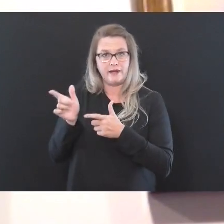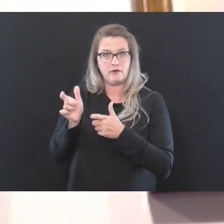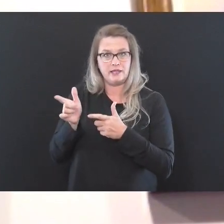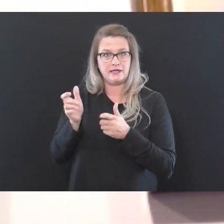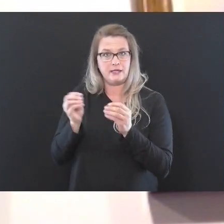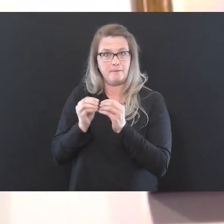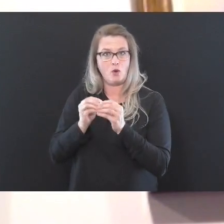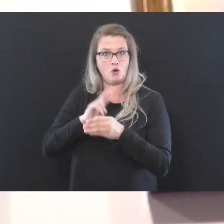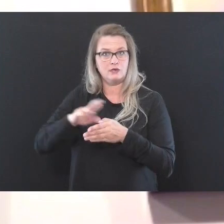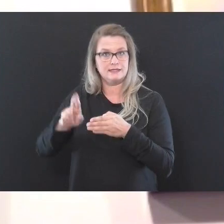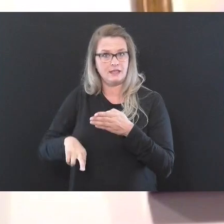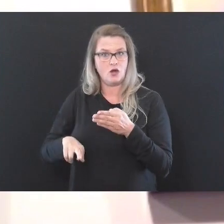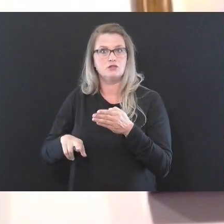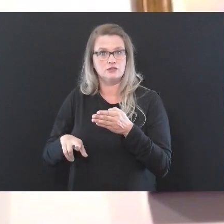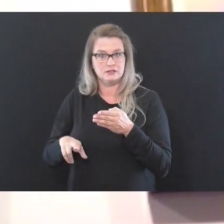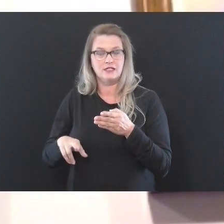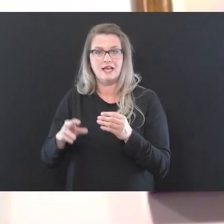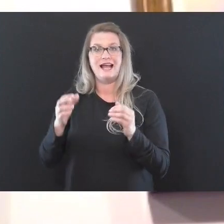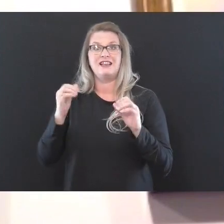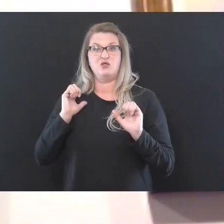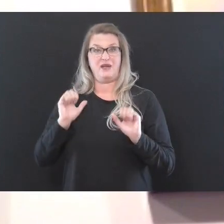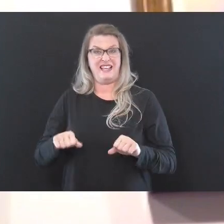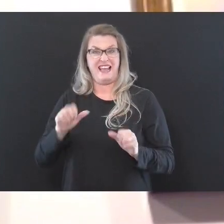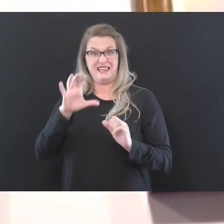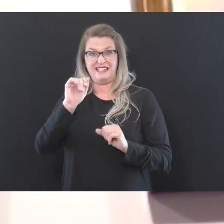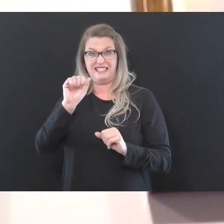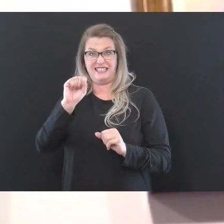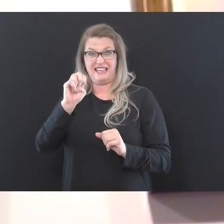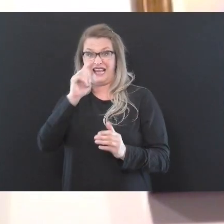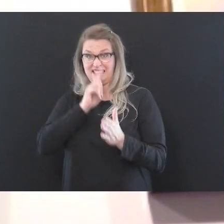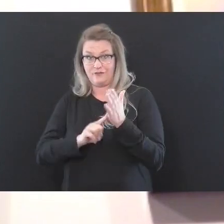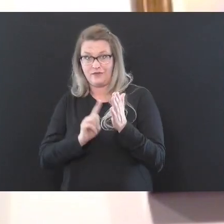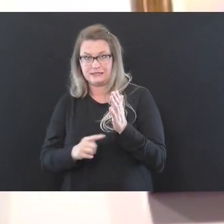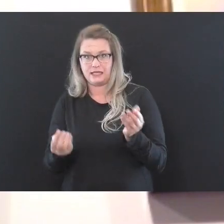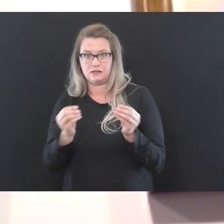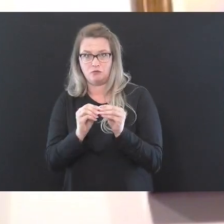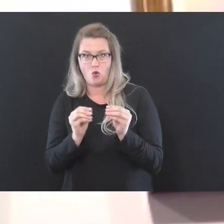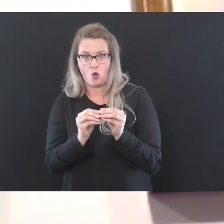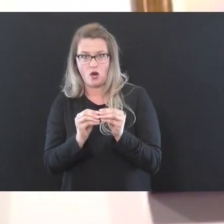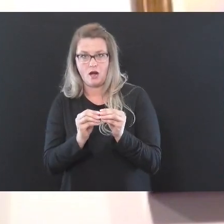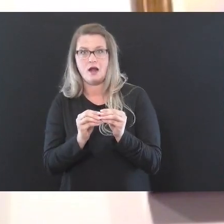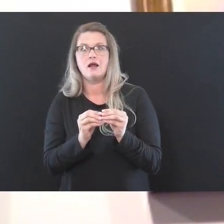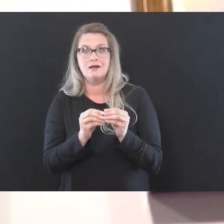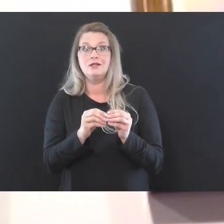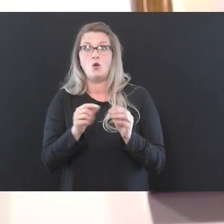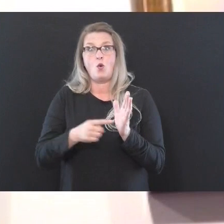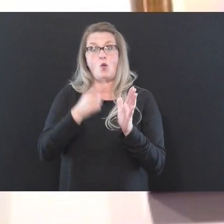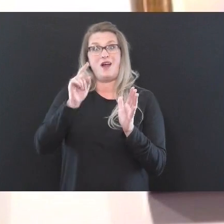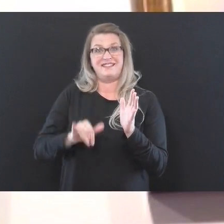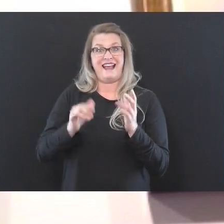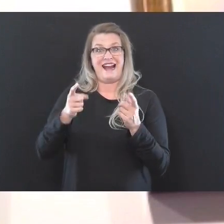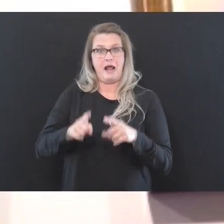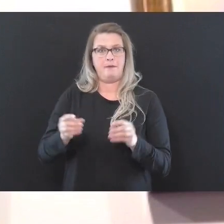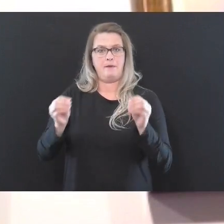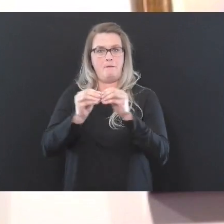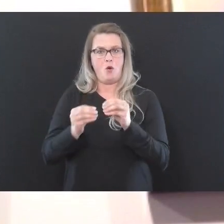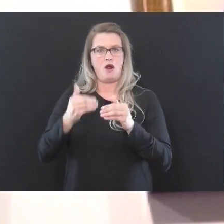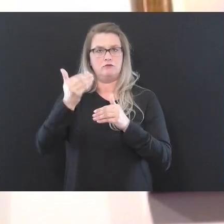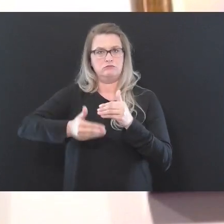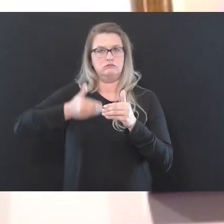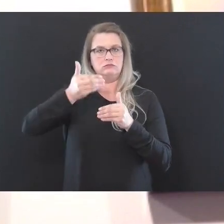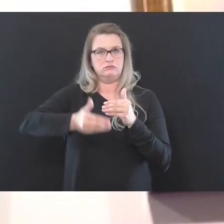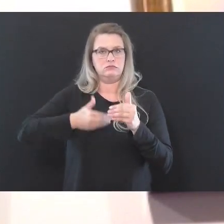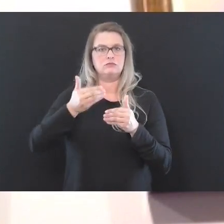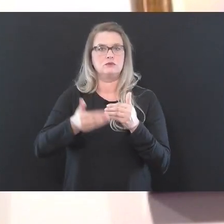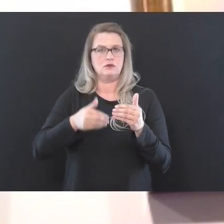case investigations. So I think as that becomes more, as we have more supplies and more capacity there, that